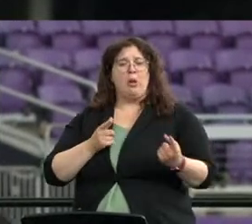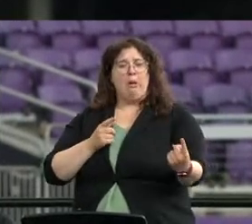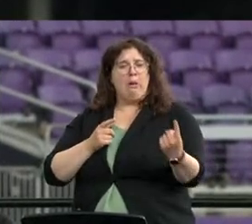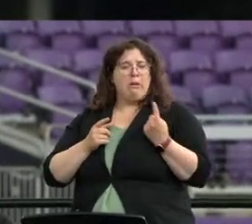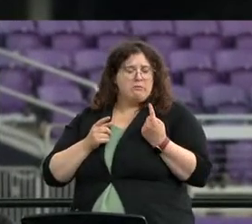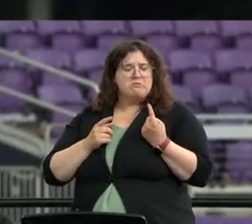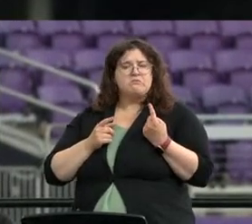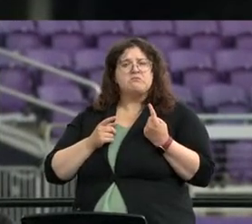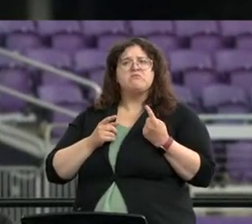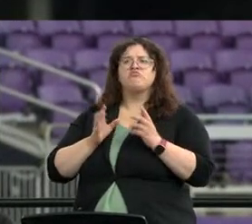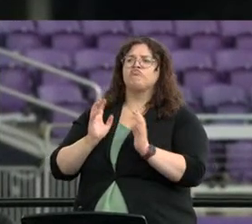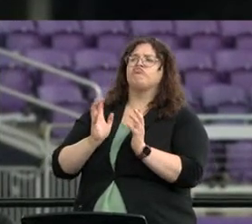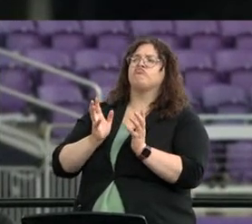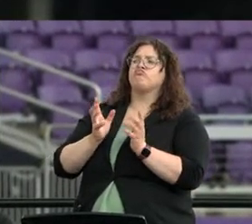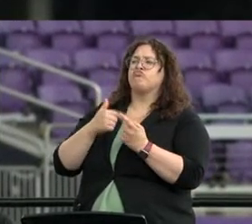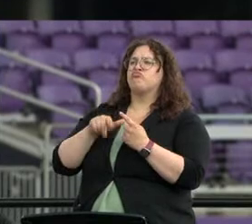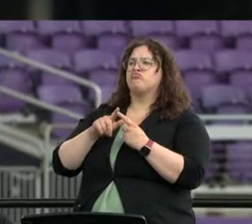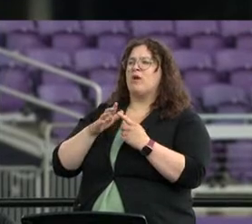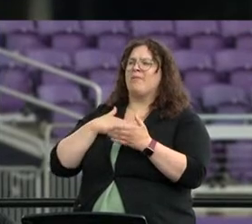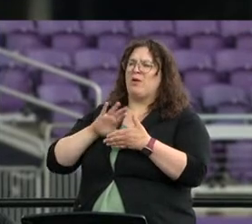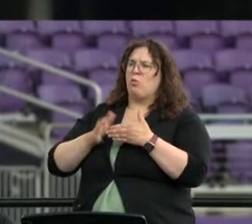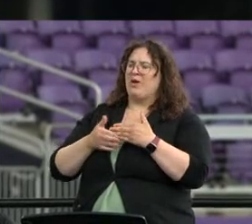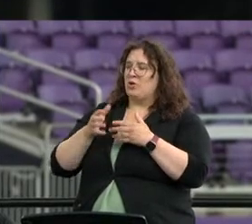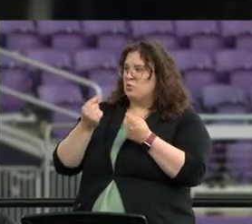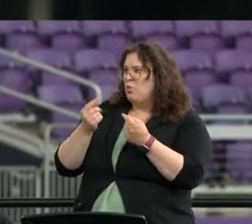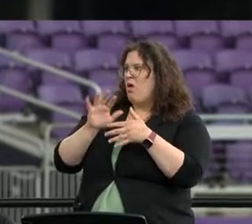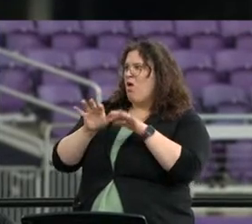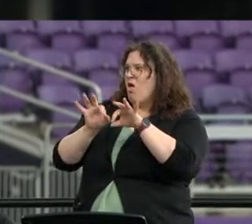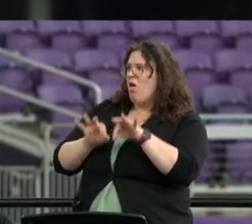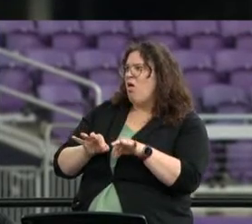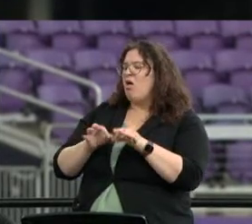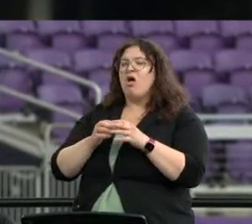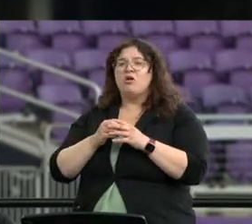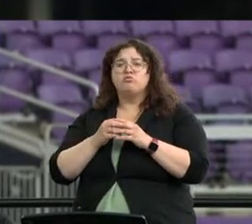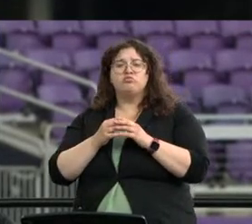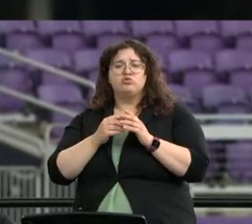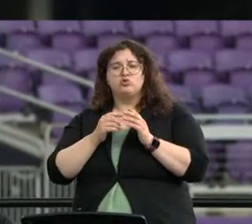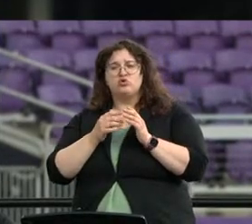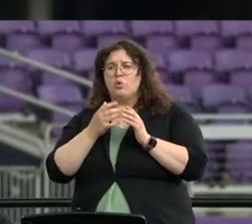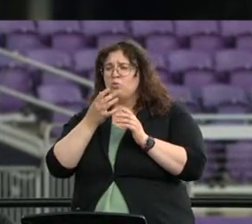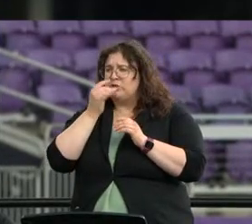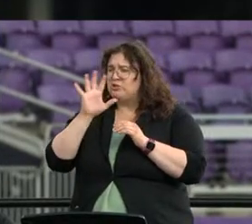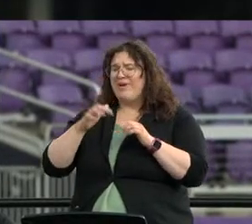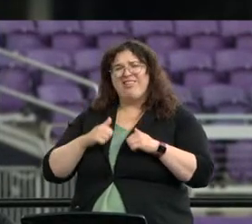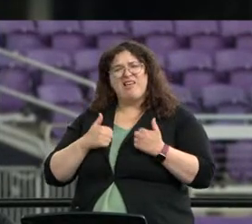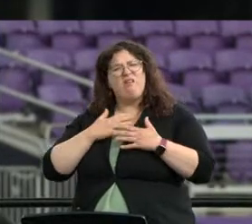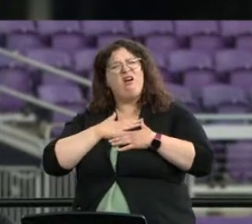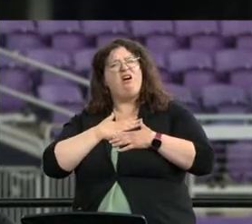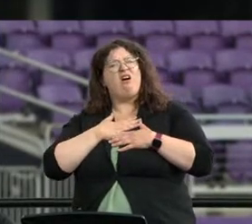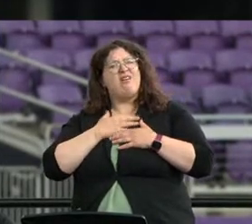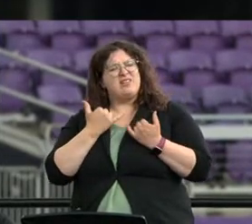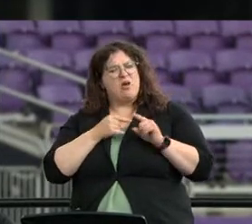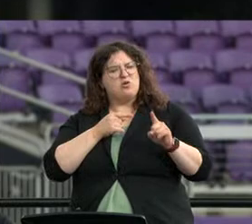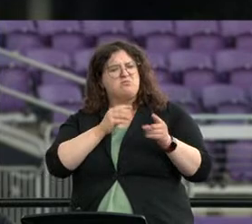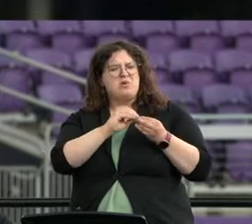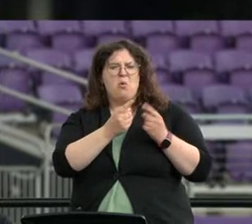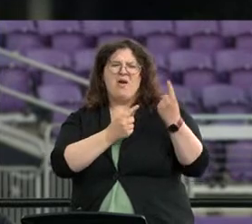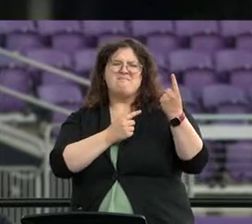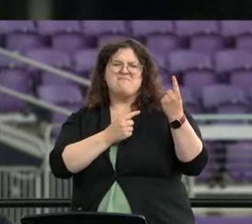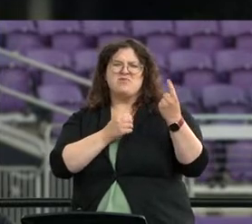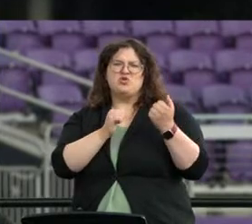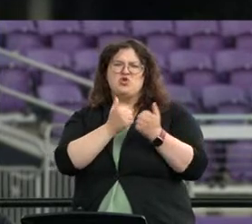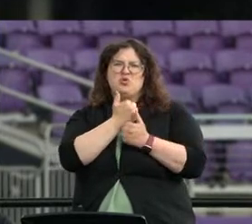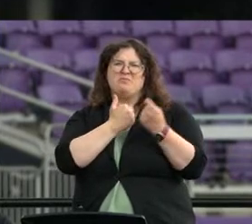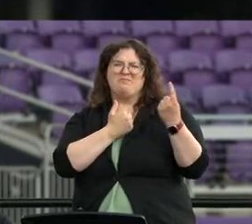and decides to start up a conversation about my weekend, simply showing an interest in my life. In that moment, my new number